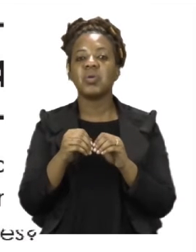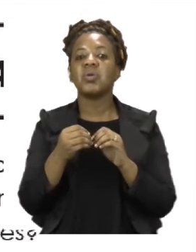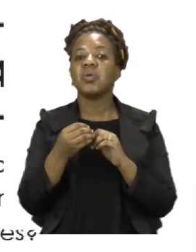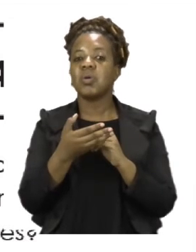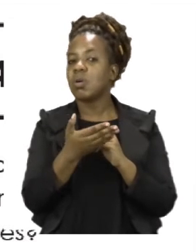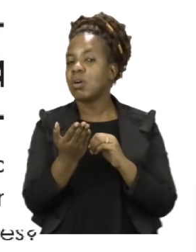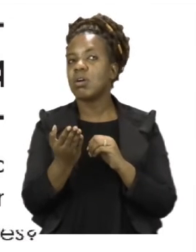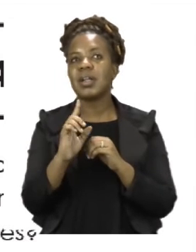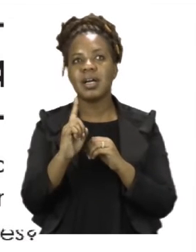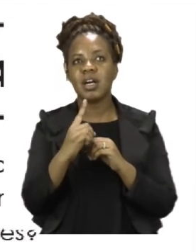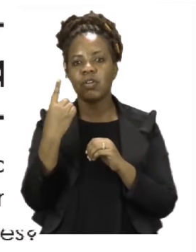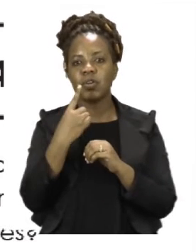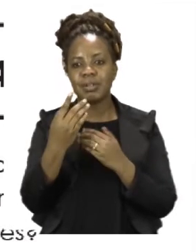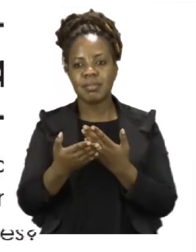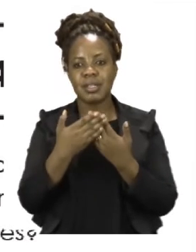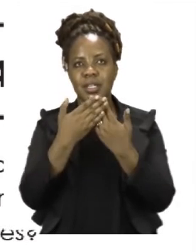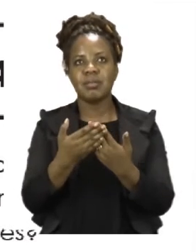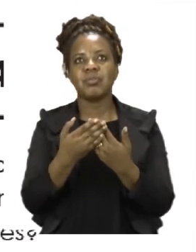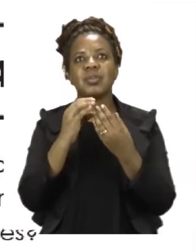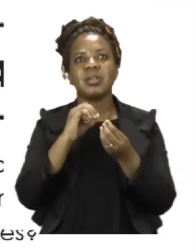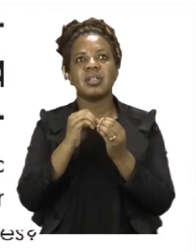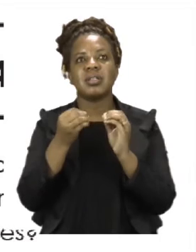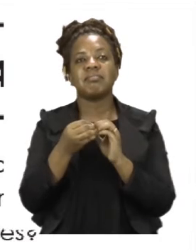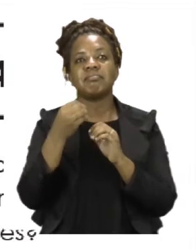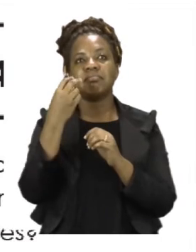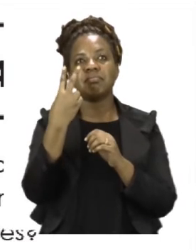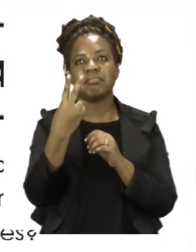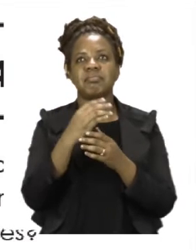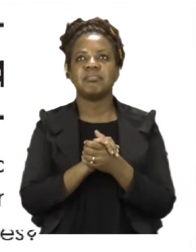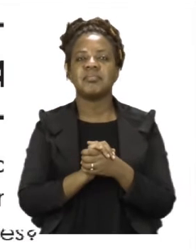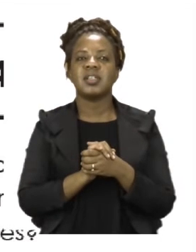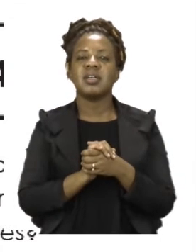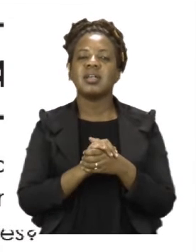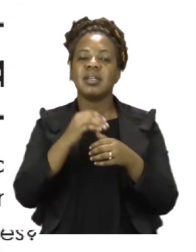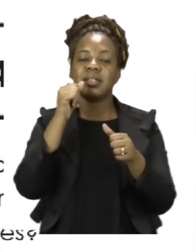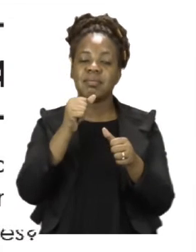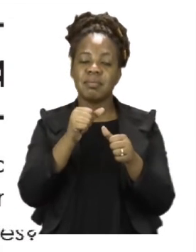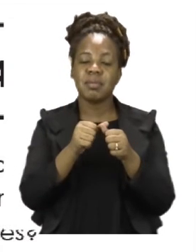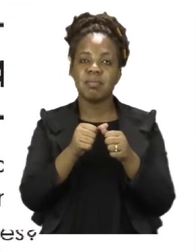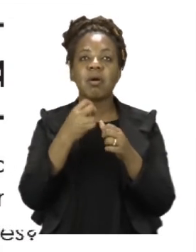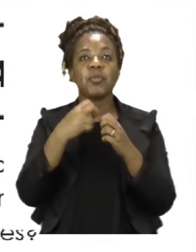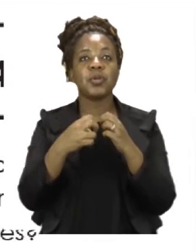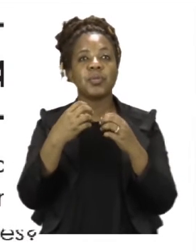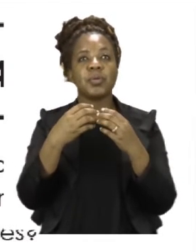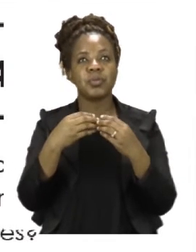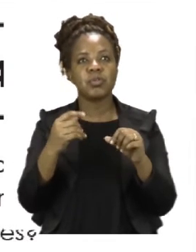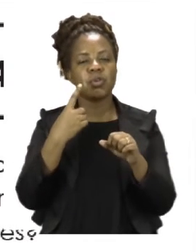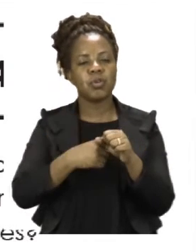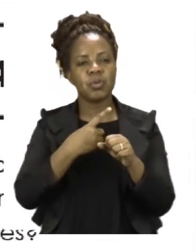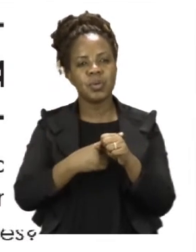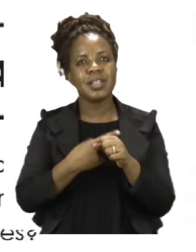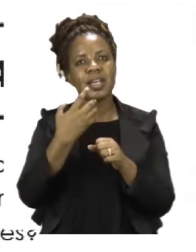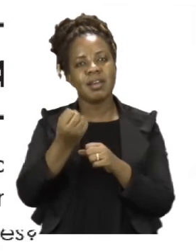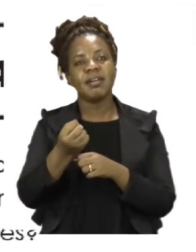2. Now, remember, with a problem, you first need to read the story so that you understand